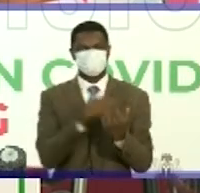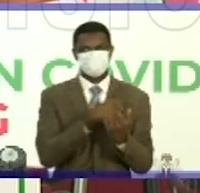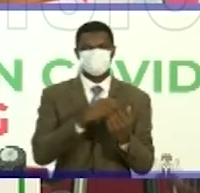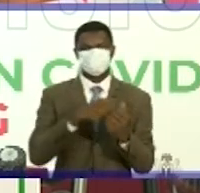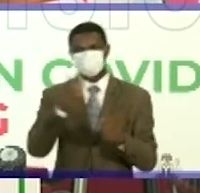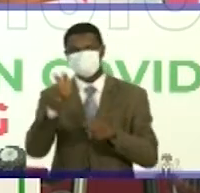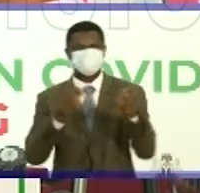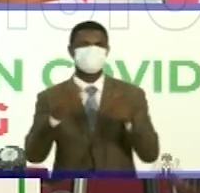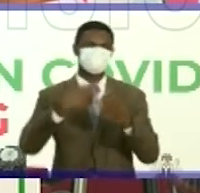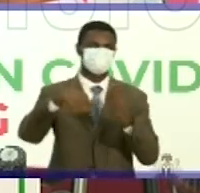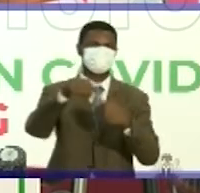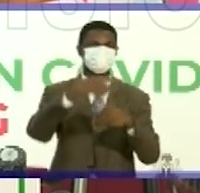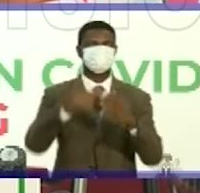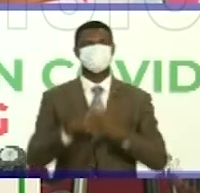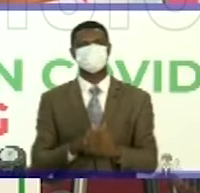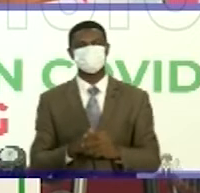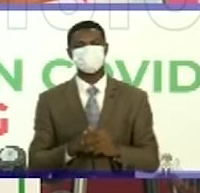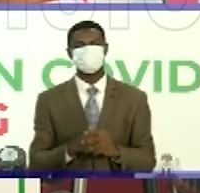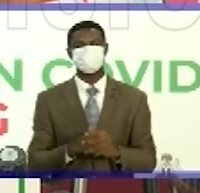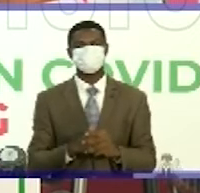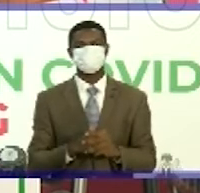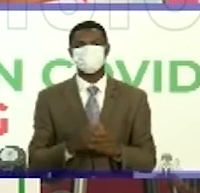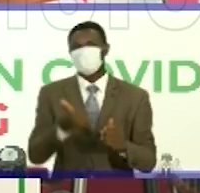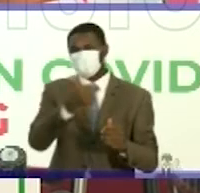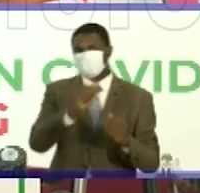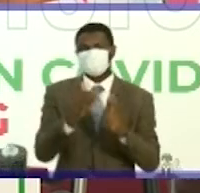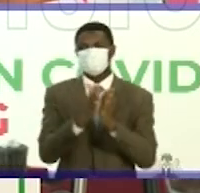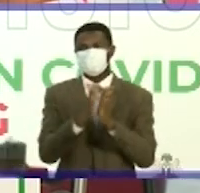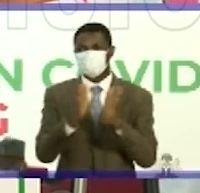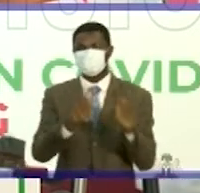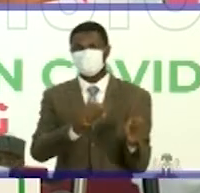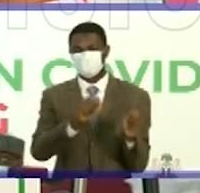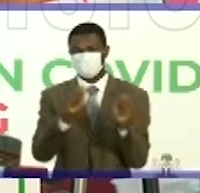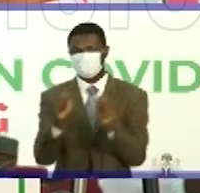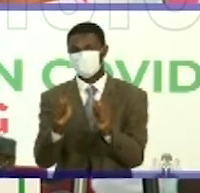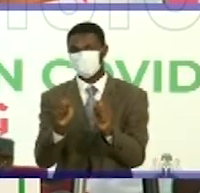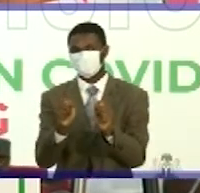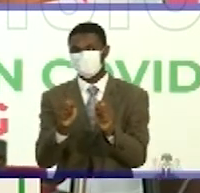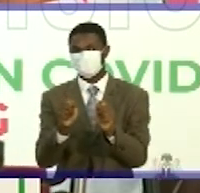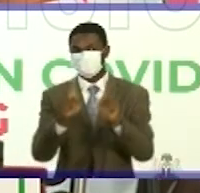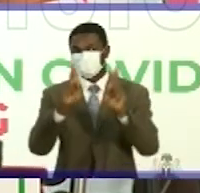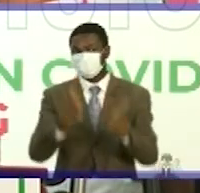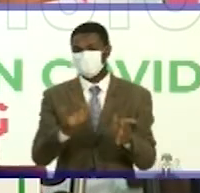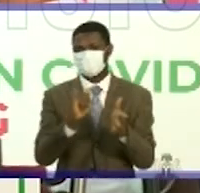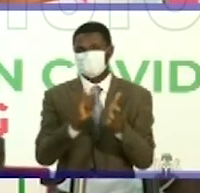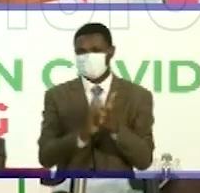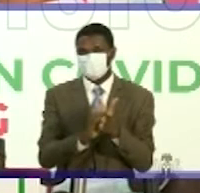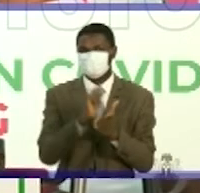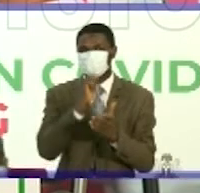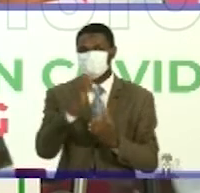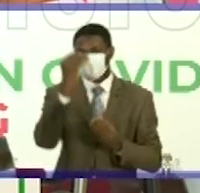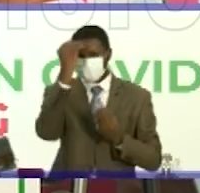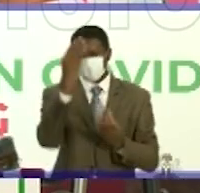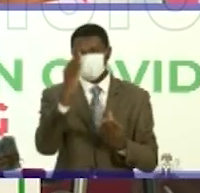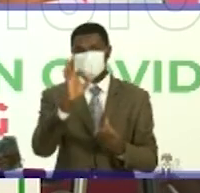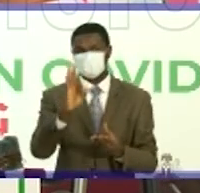Passengers are requested to report any public transport operator who fails to comply with the FRSC